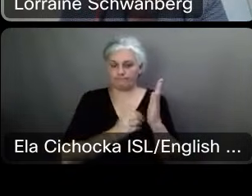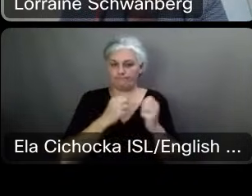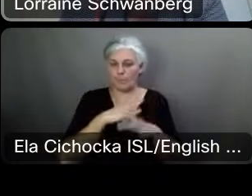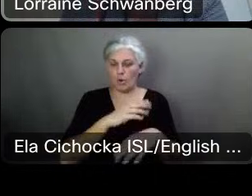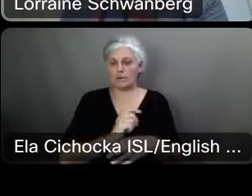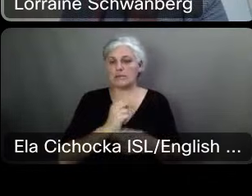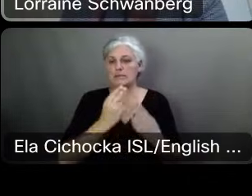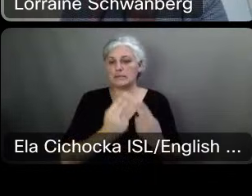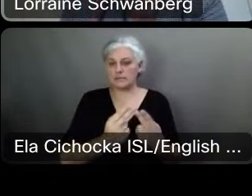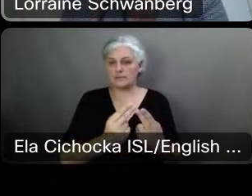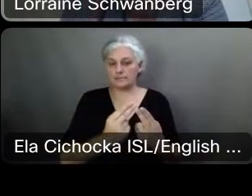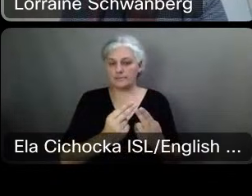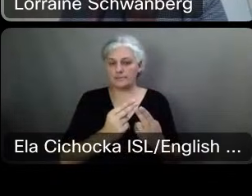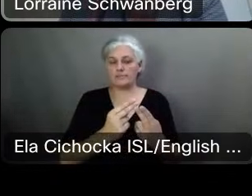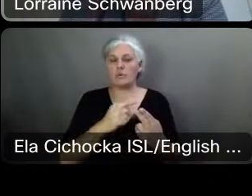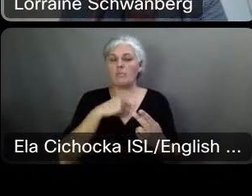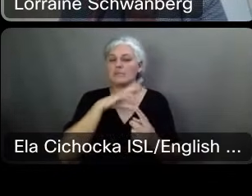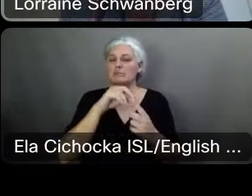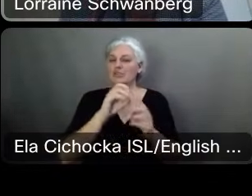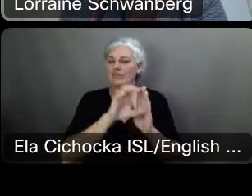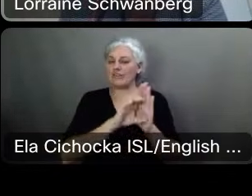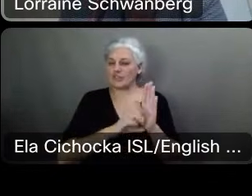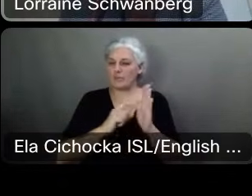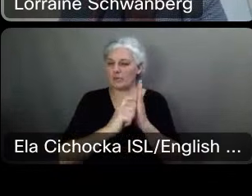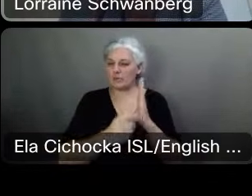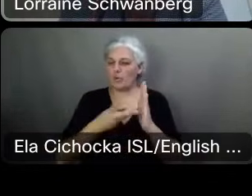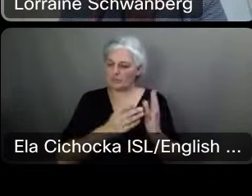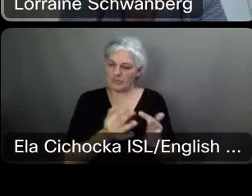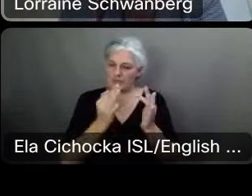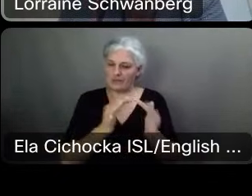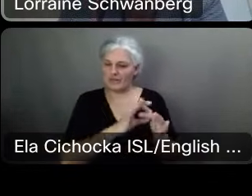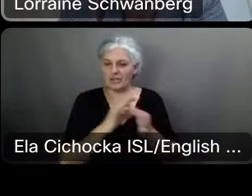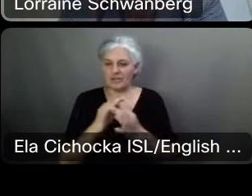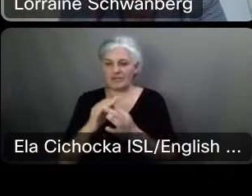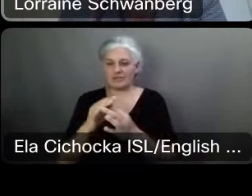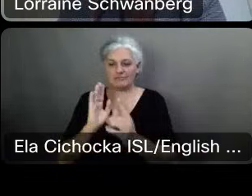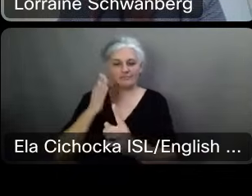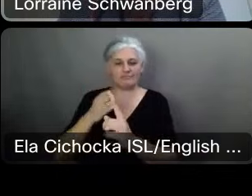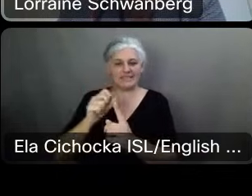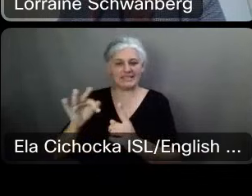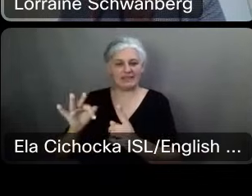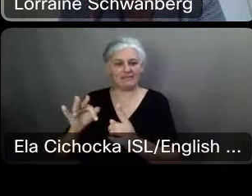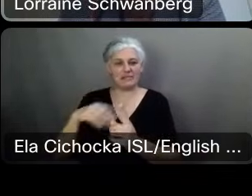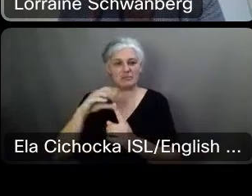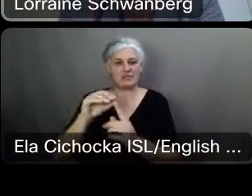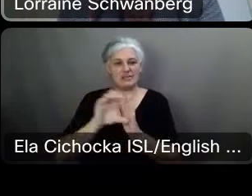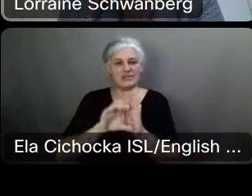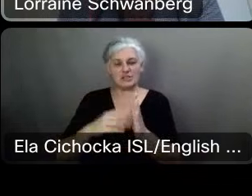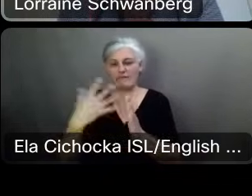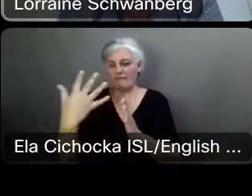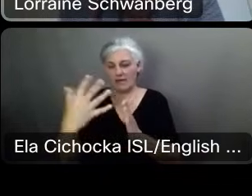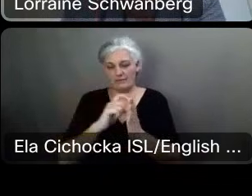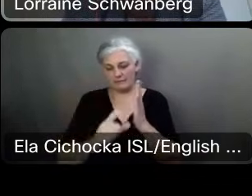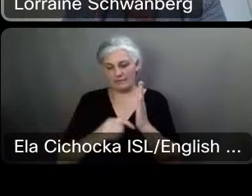within the HSE, but there will be particular chapters that will be very relevant to our staff, in particular Section 5, which very much talks around the